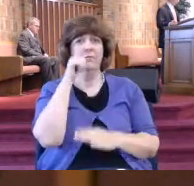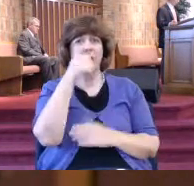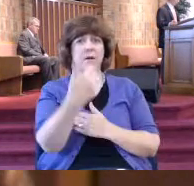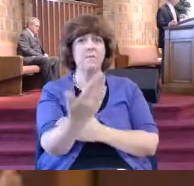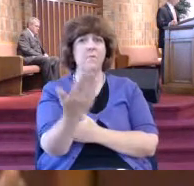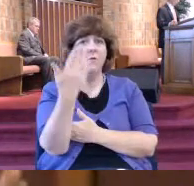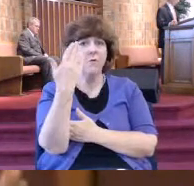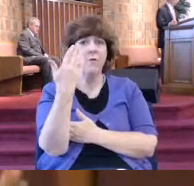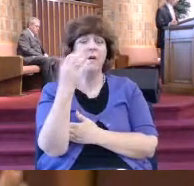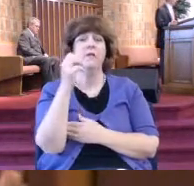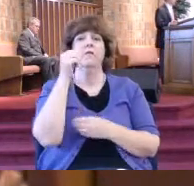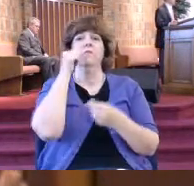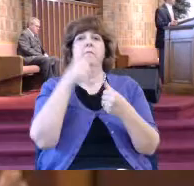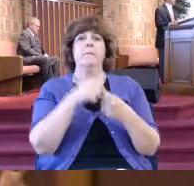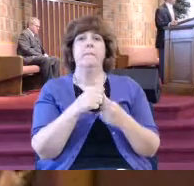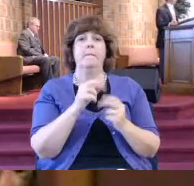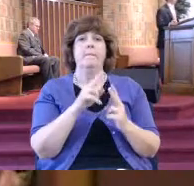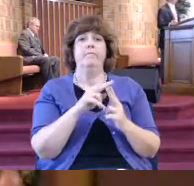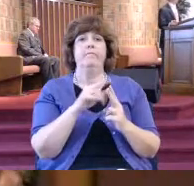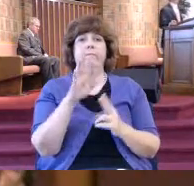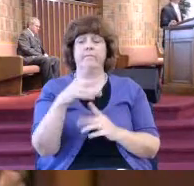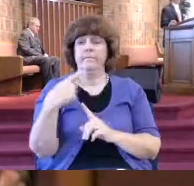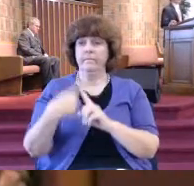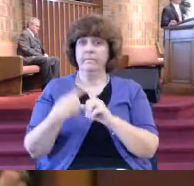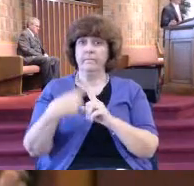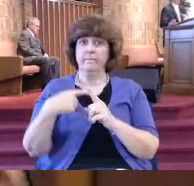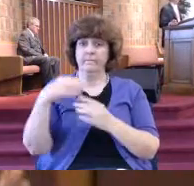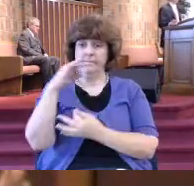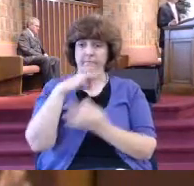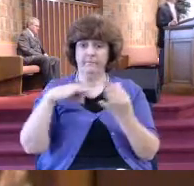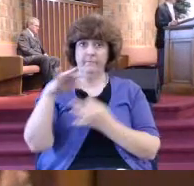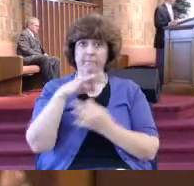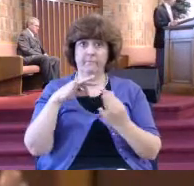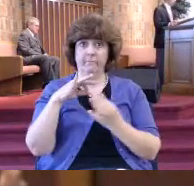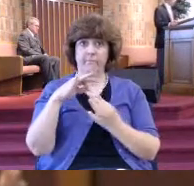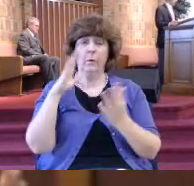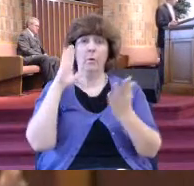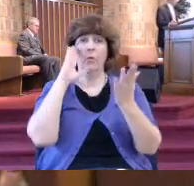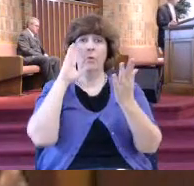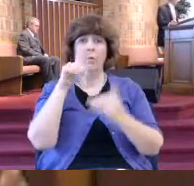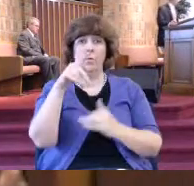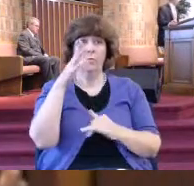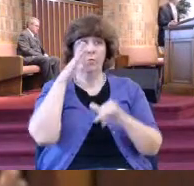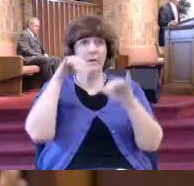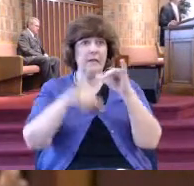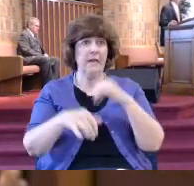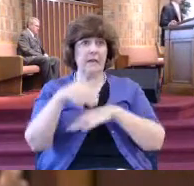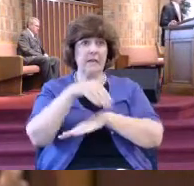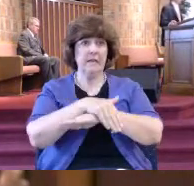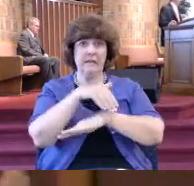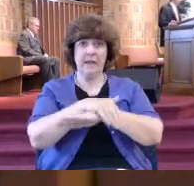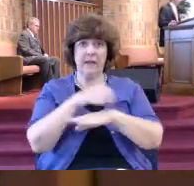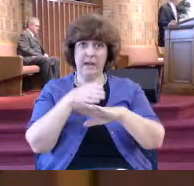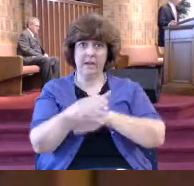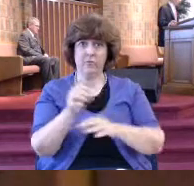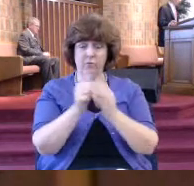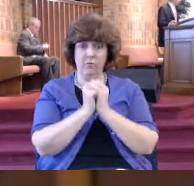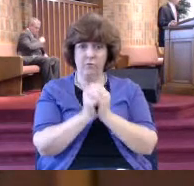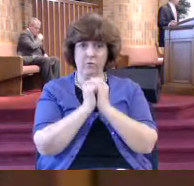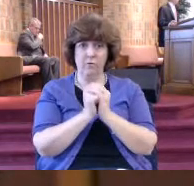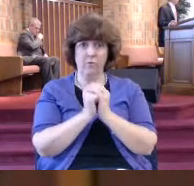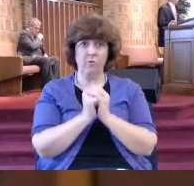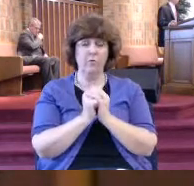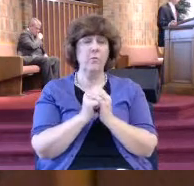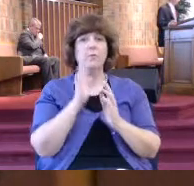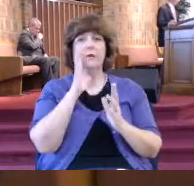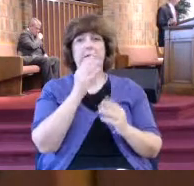point. The monthly fellowship, hopefully you're planning on sticking around tonight after services. The theme will be hamburgers and hot